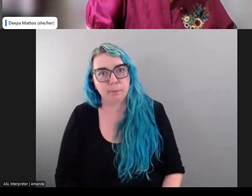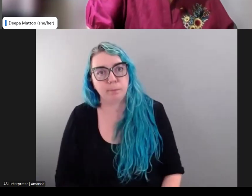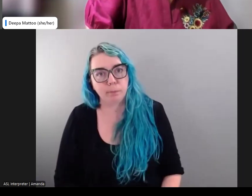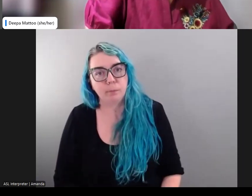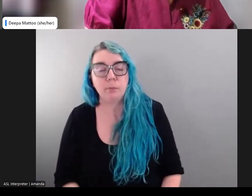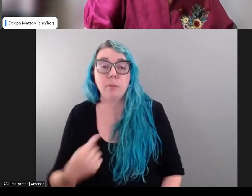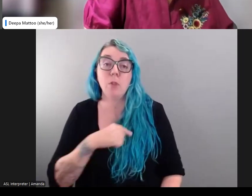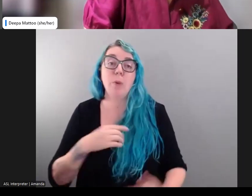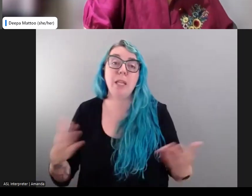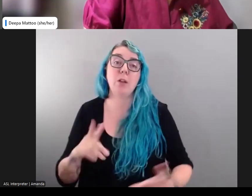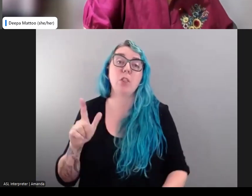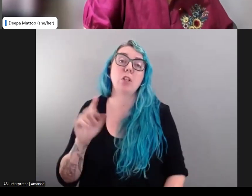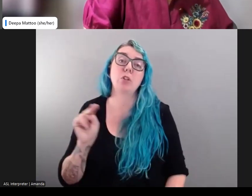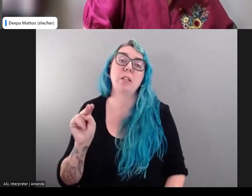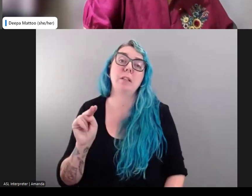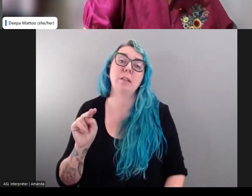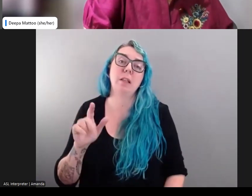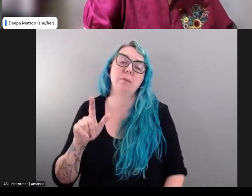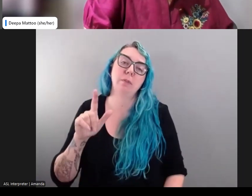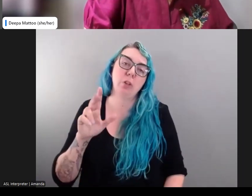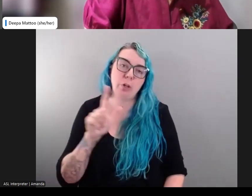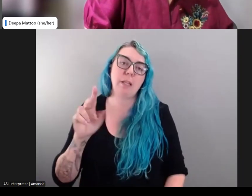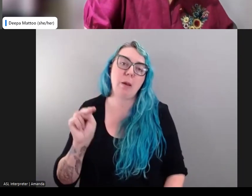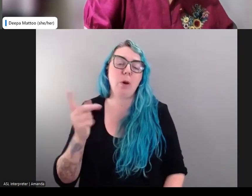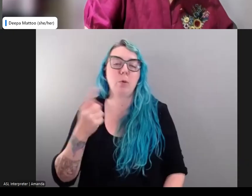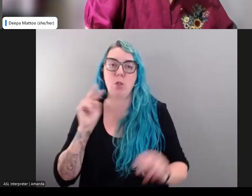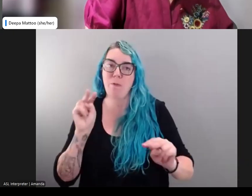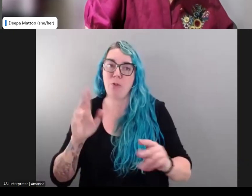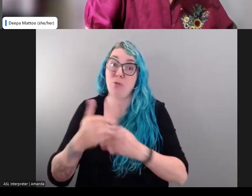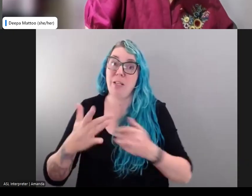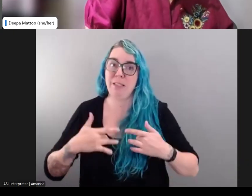Network look forward to welcoming you at our next event. Thank you, everyone.